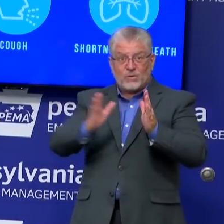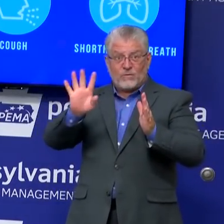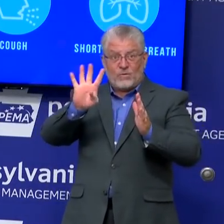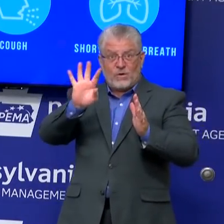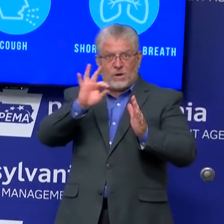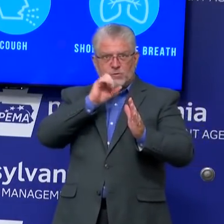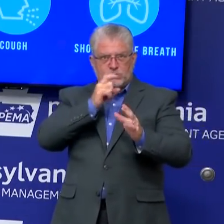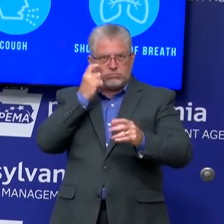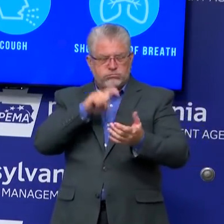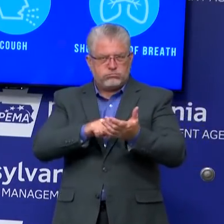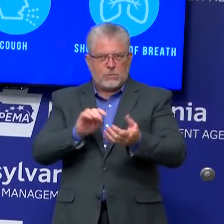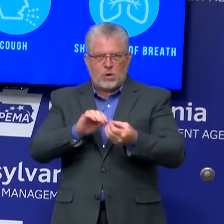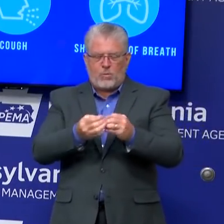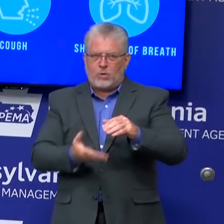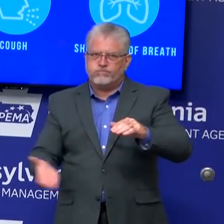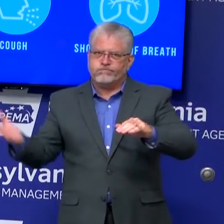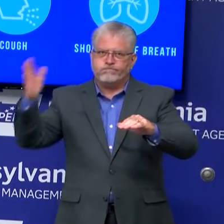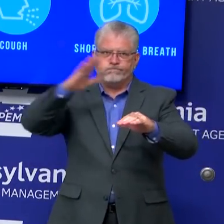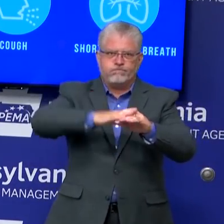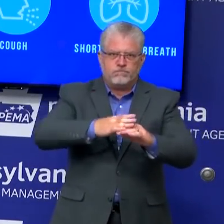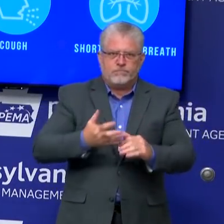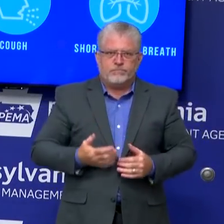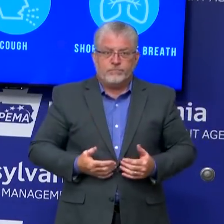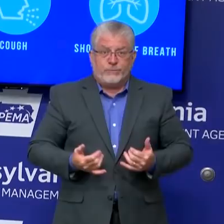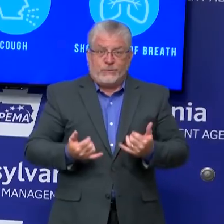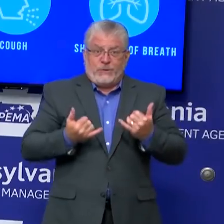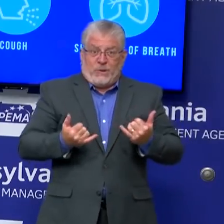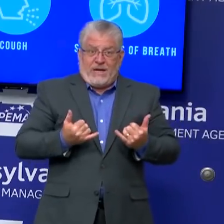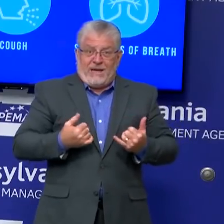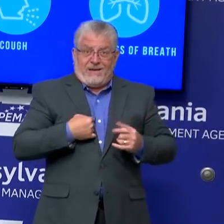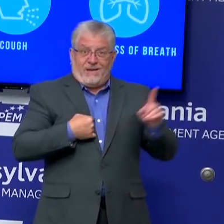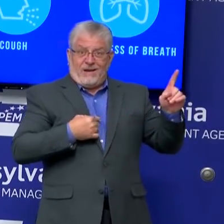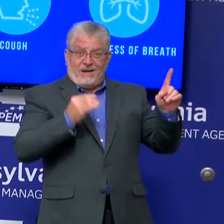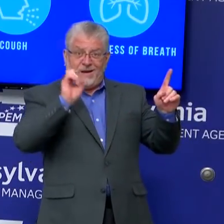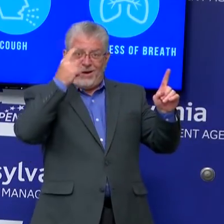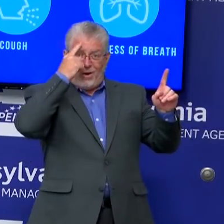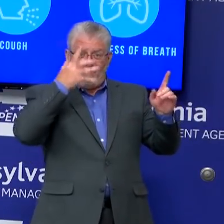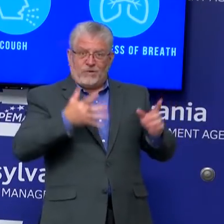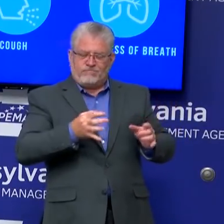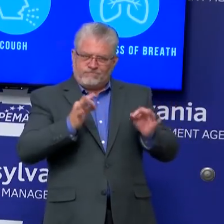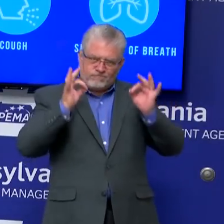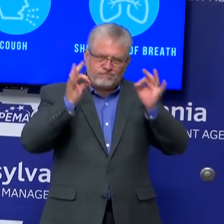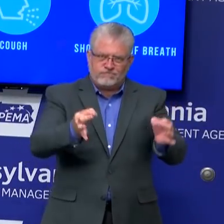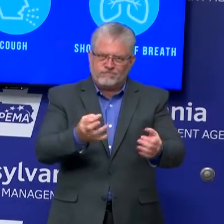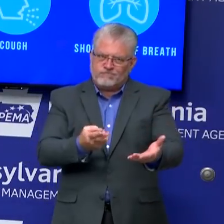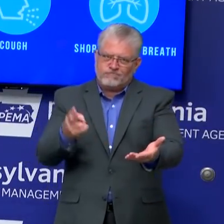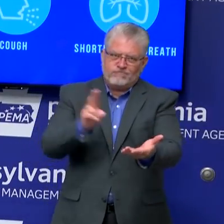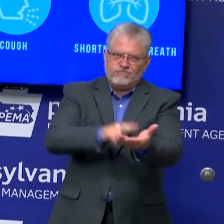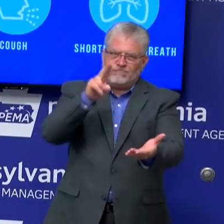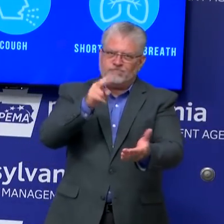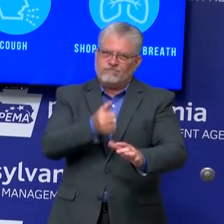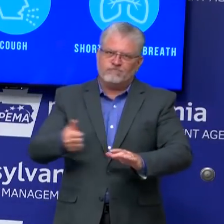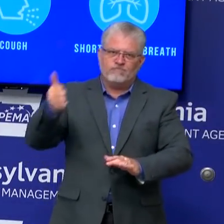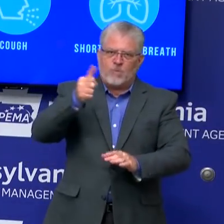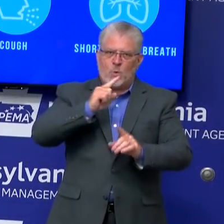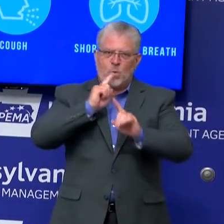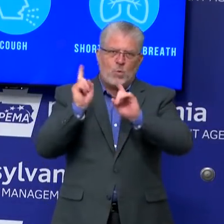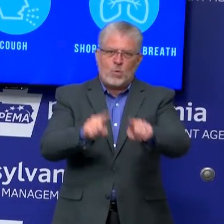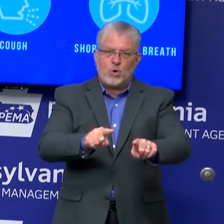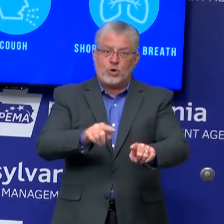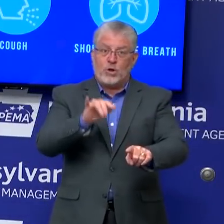actions that the governor and I are taking today are designed to be surgical and precise to